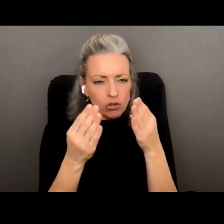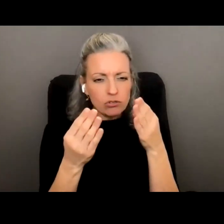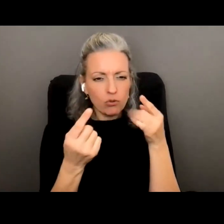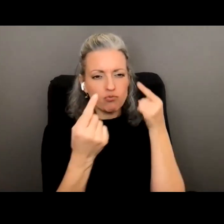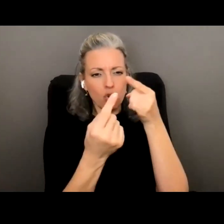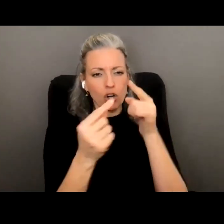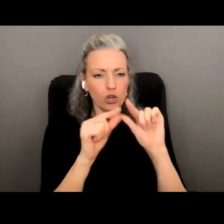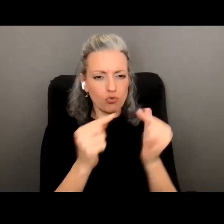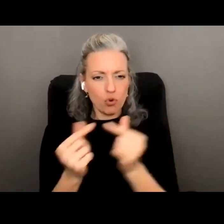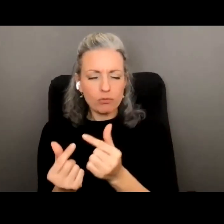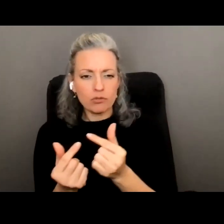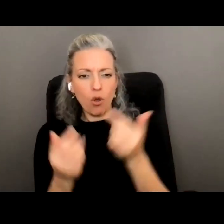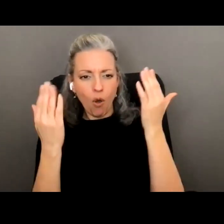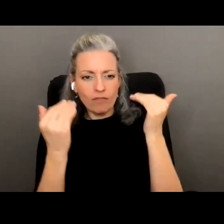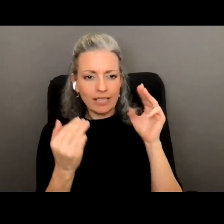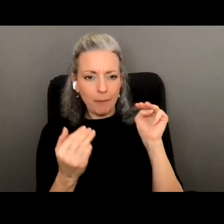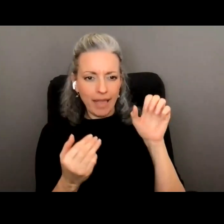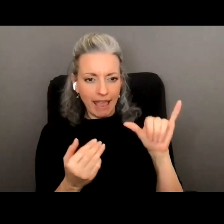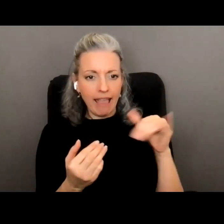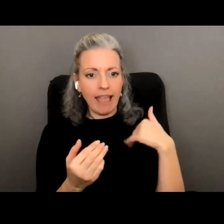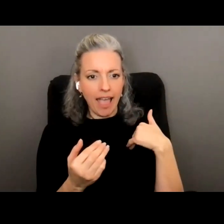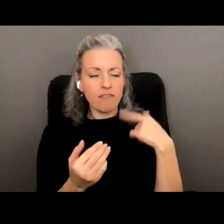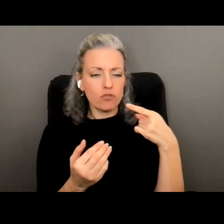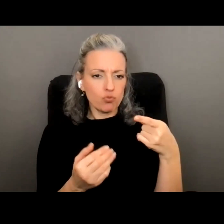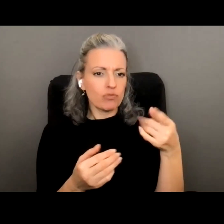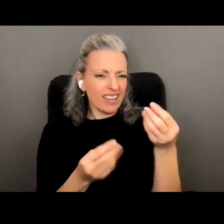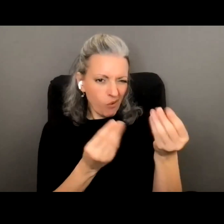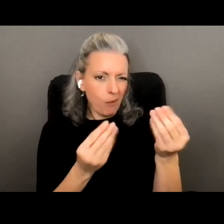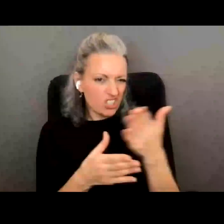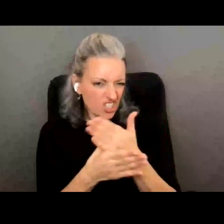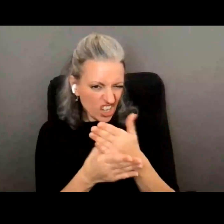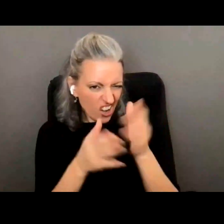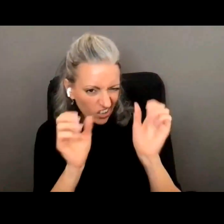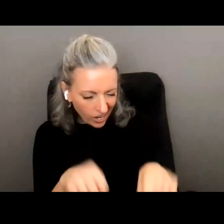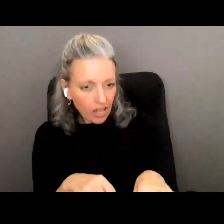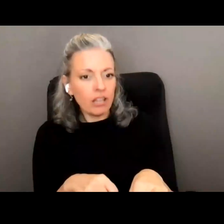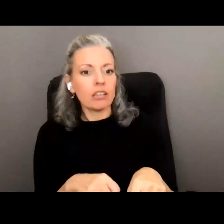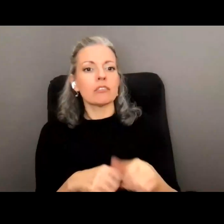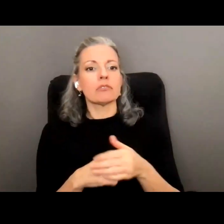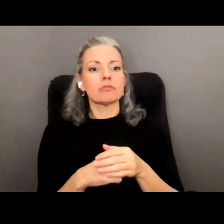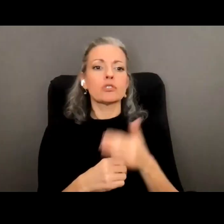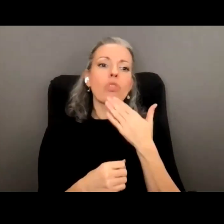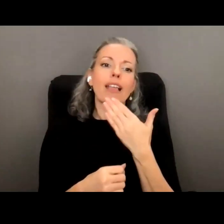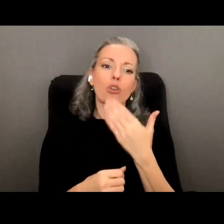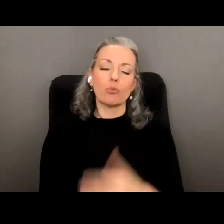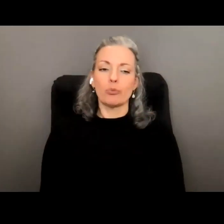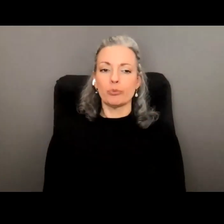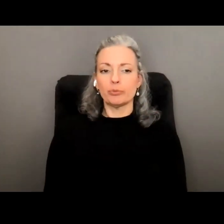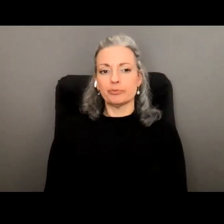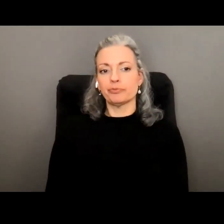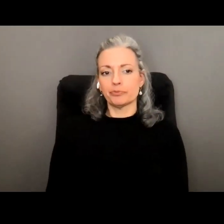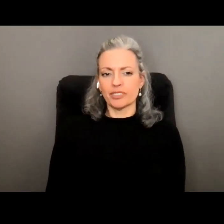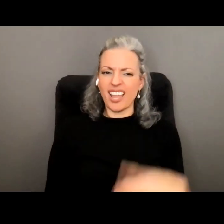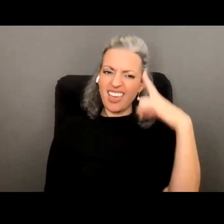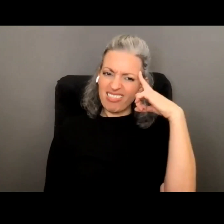May. Hopefully we'll have some targets to share with the group and get your feedback there, and these dashboards will be further fleshed out. So thank you. And I think we can